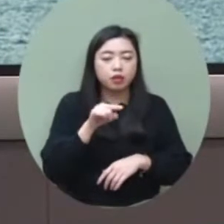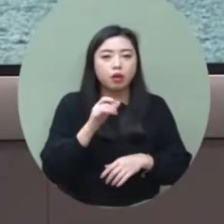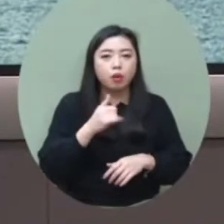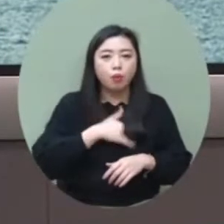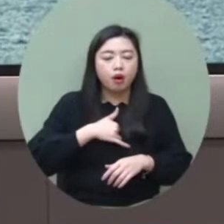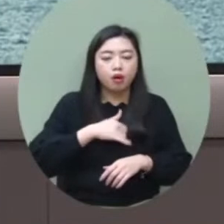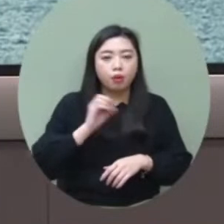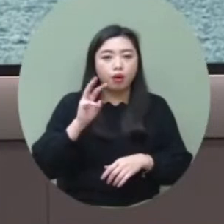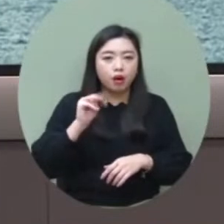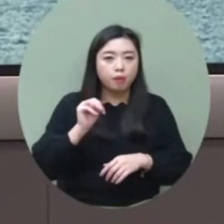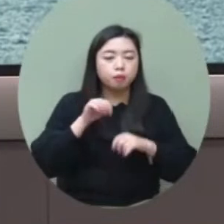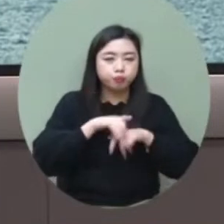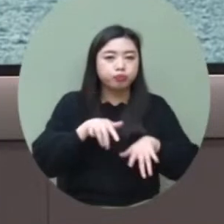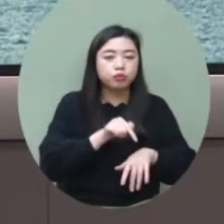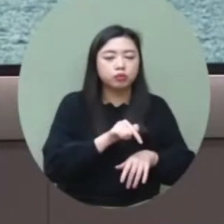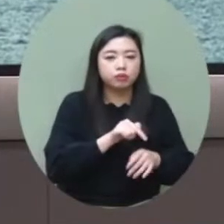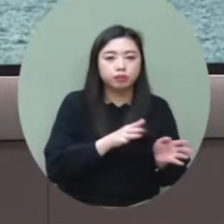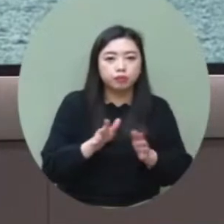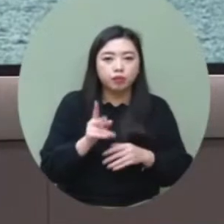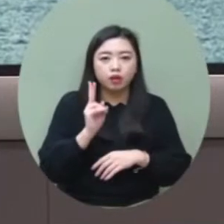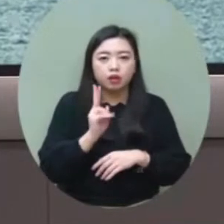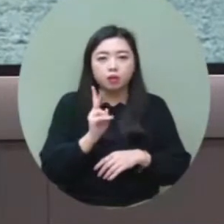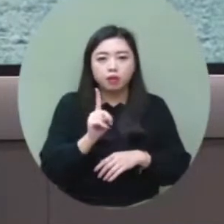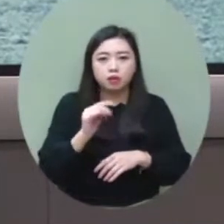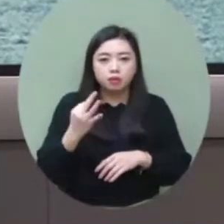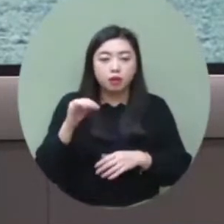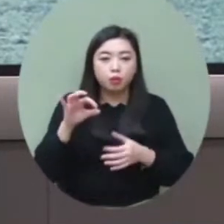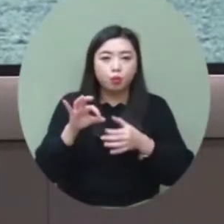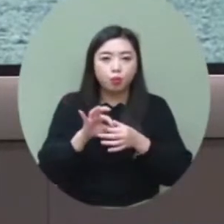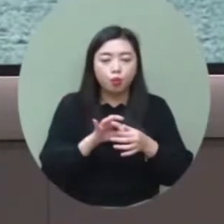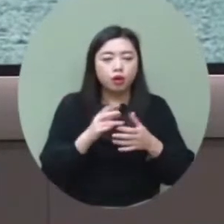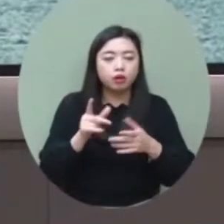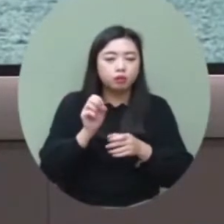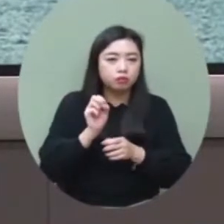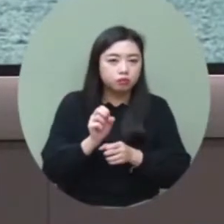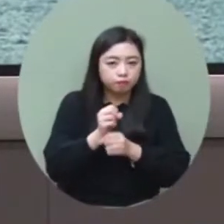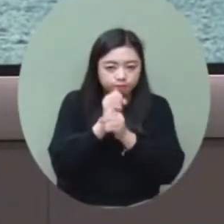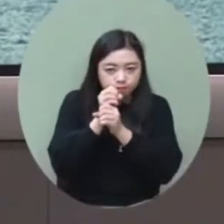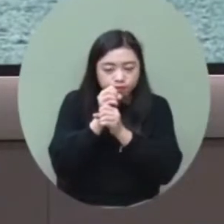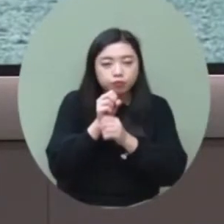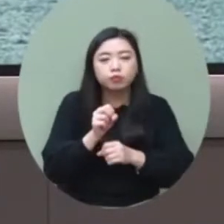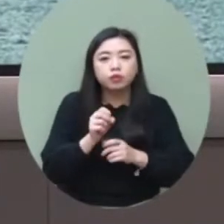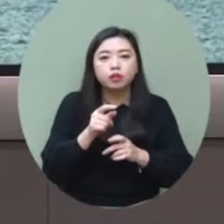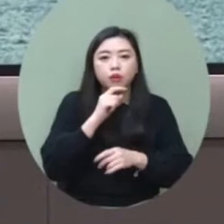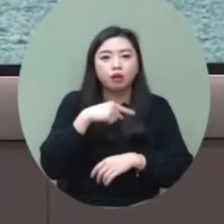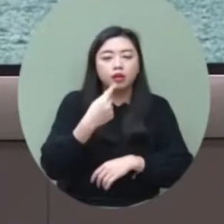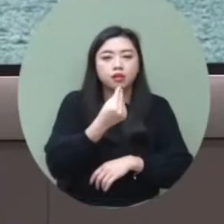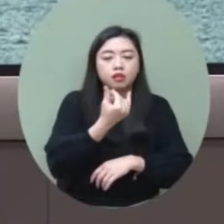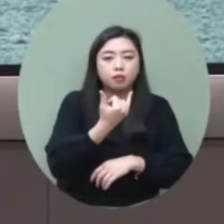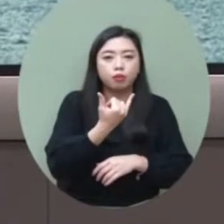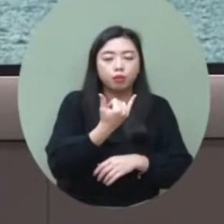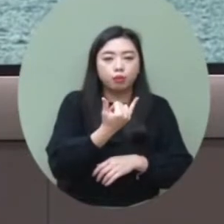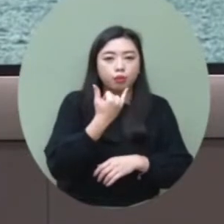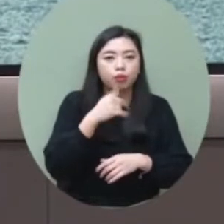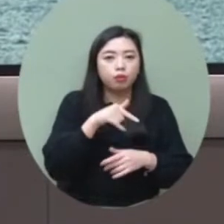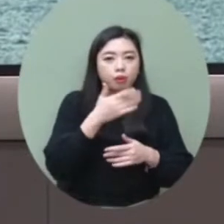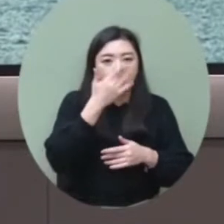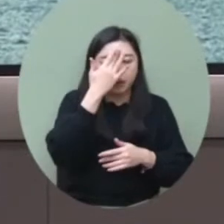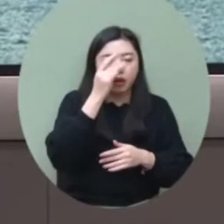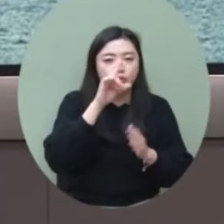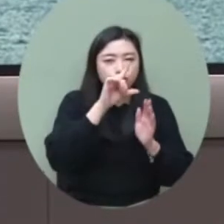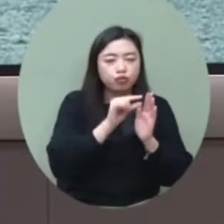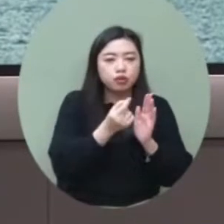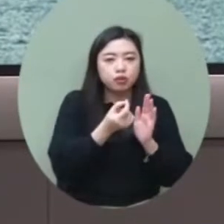3,621 did not carry the L452R, that is the Omicron strain. Results are pending for 213